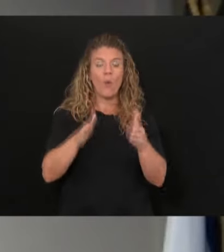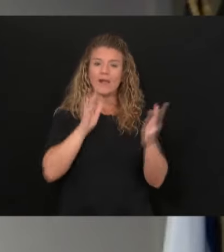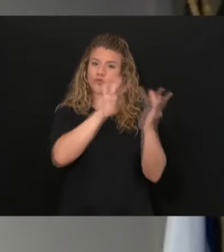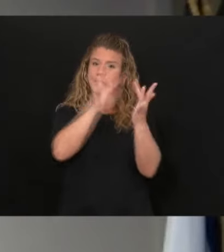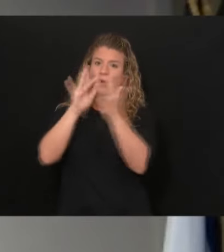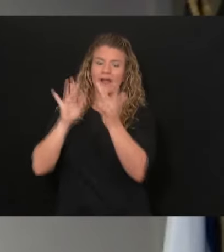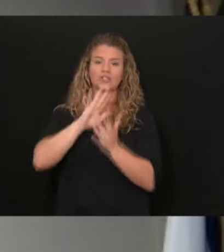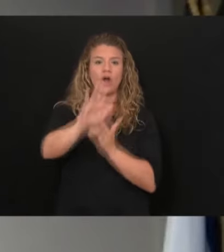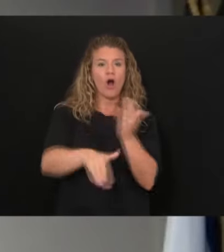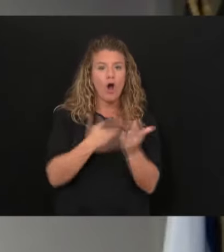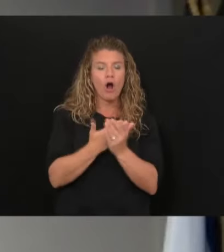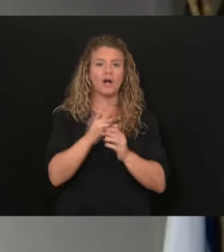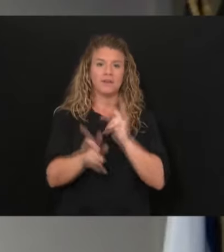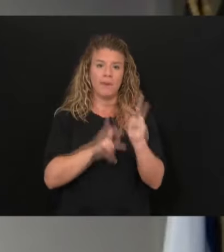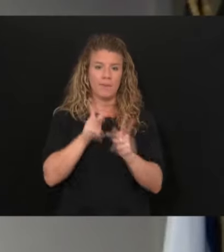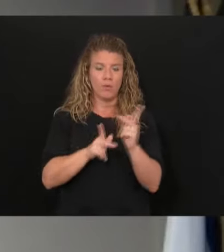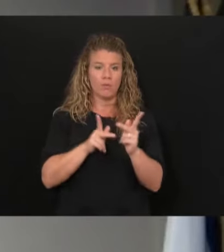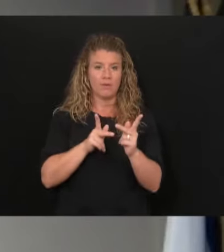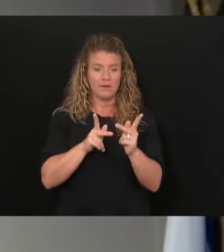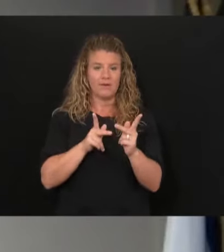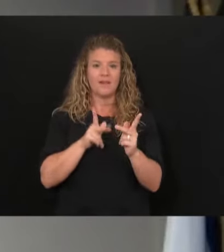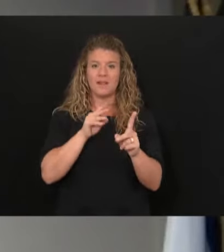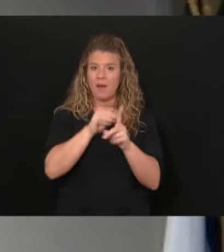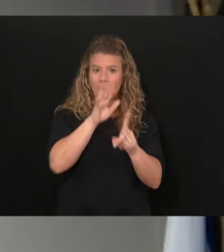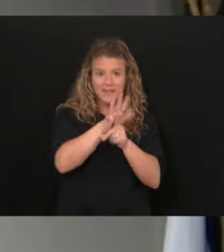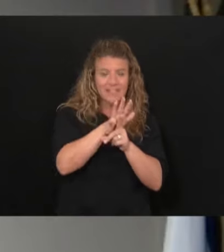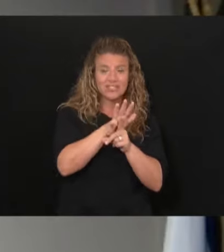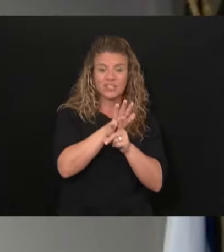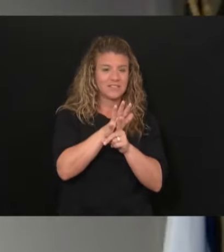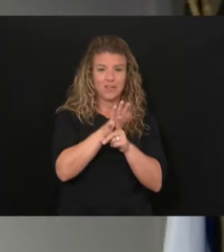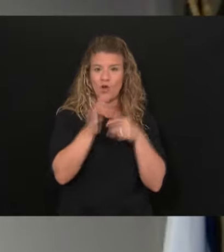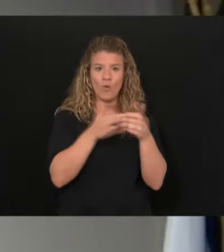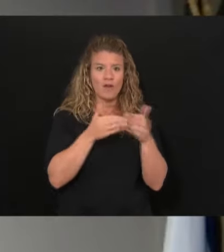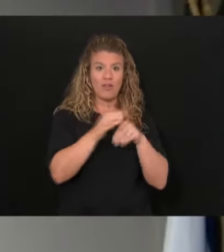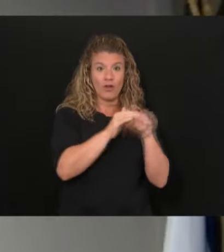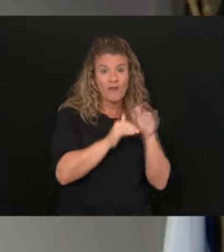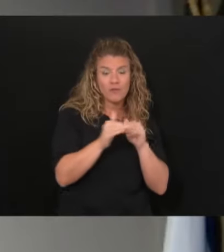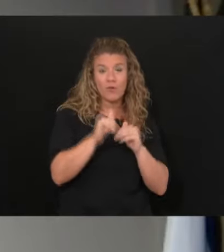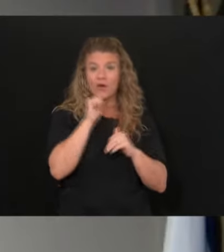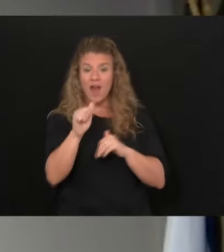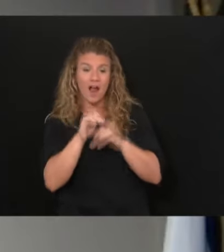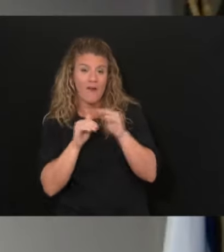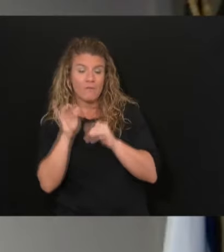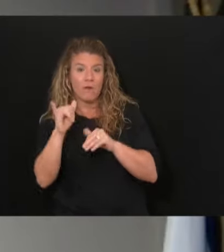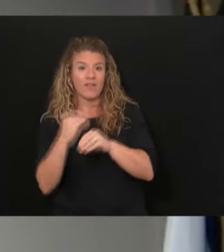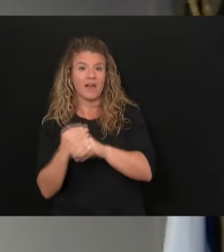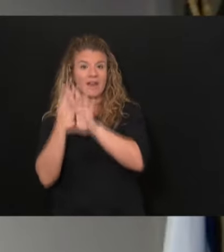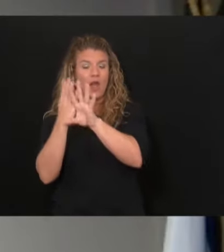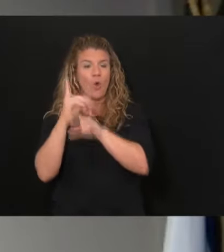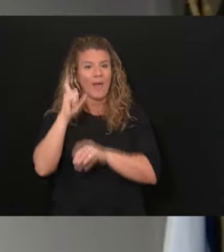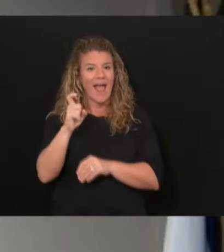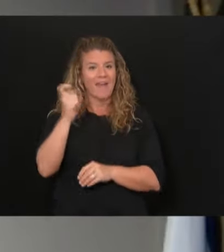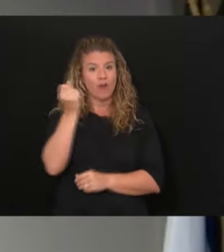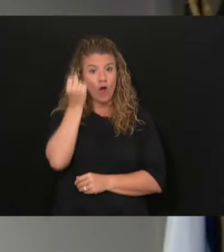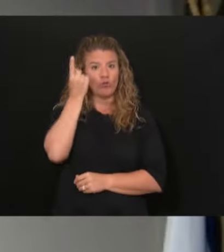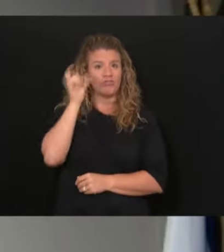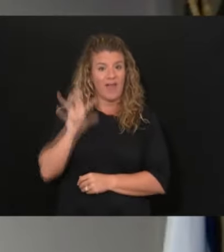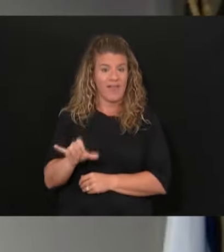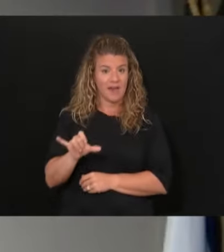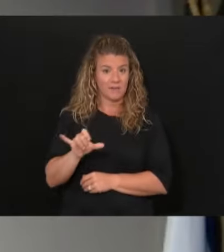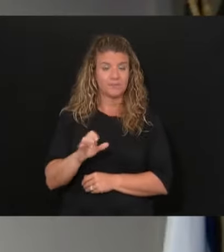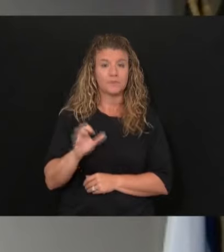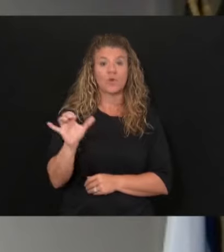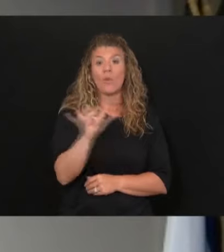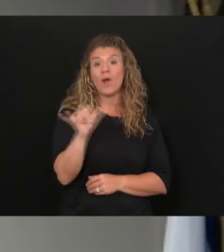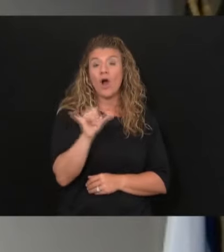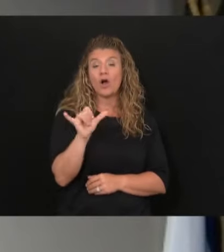populations and patients that may not be as comfortable to how do they link them into that and mobilize that. There are also